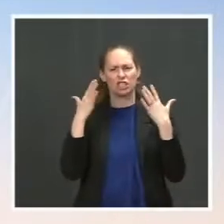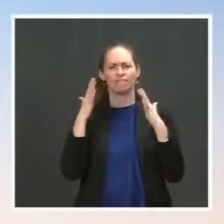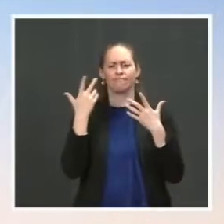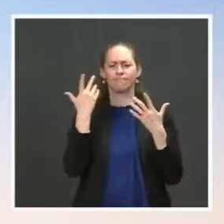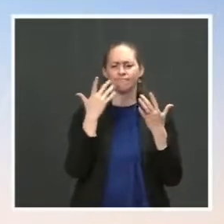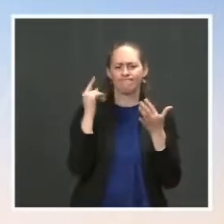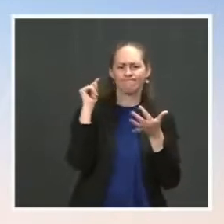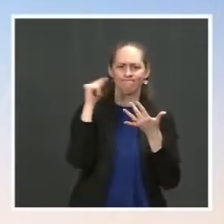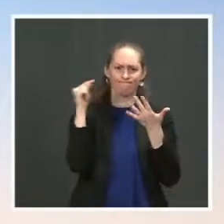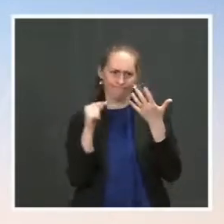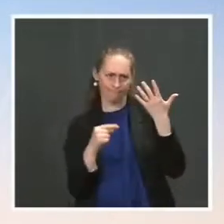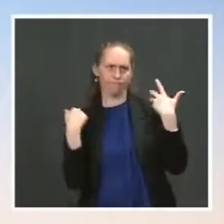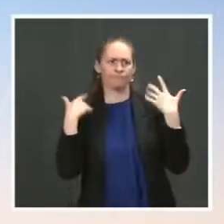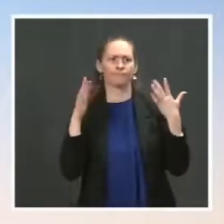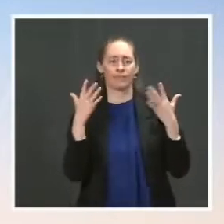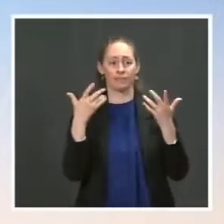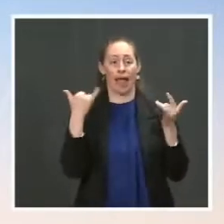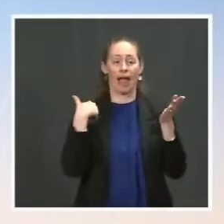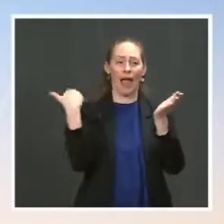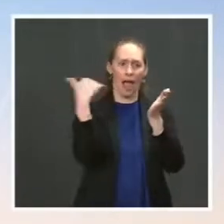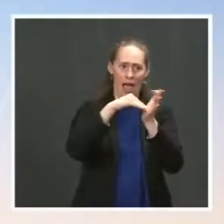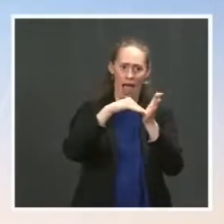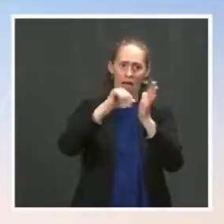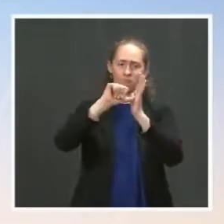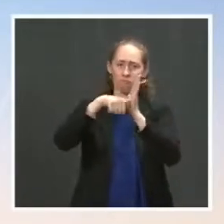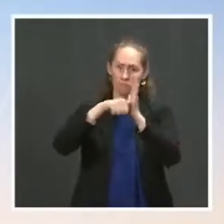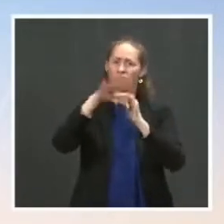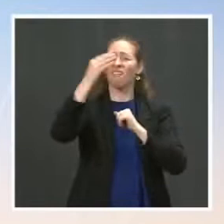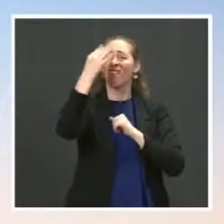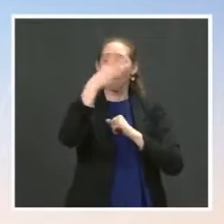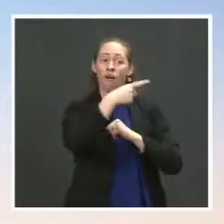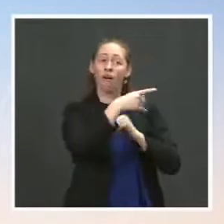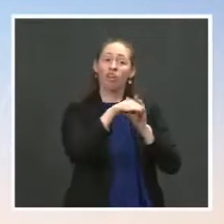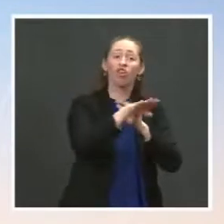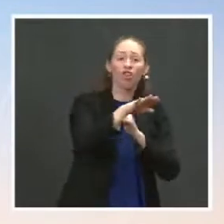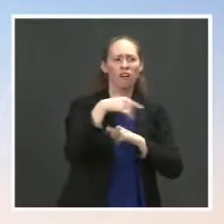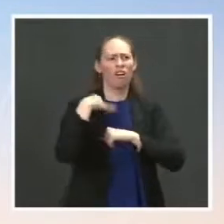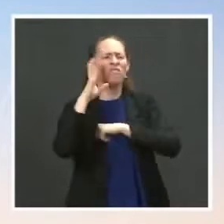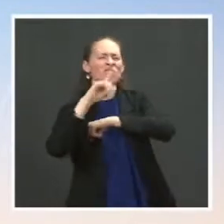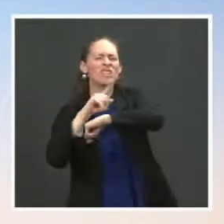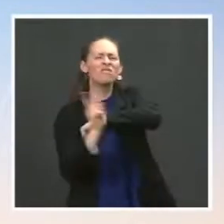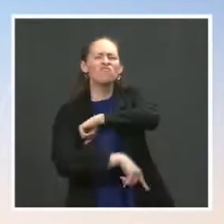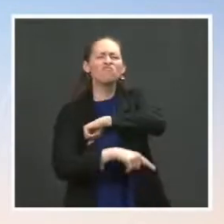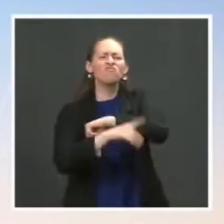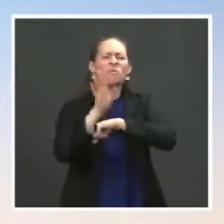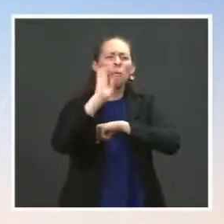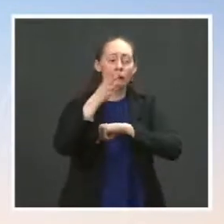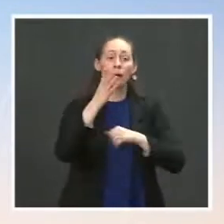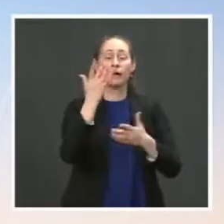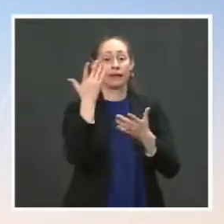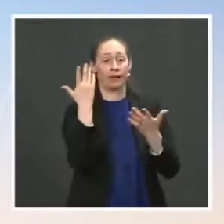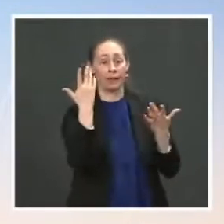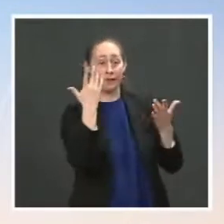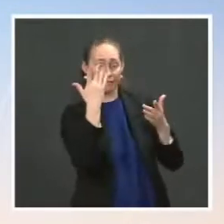clear, but I will reiterate, there will be consequences, some unseen and some seen. We will hope to have more about those soon. I know you guys are tired of hearing that,